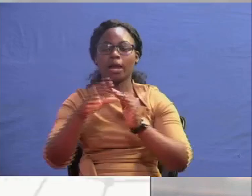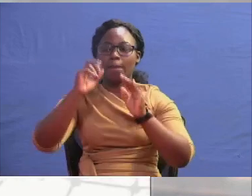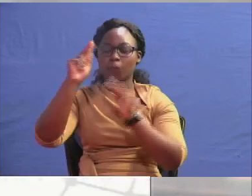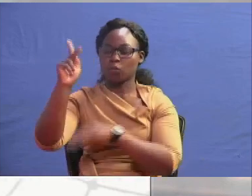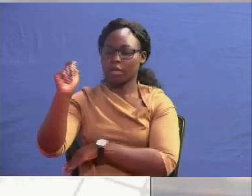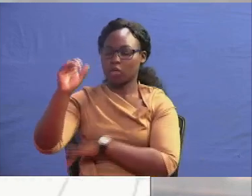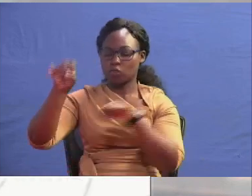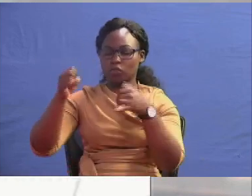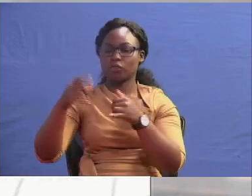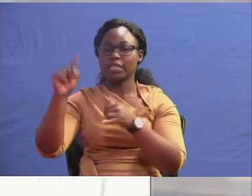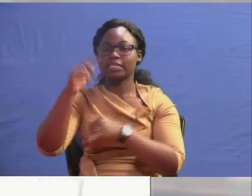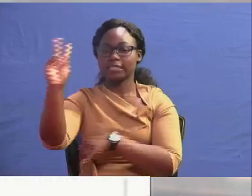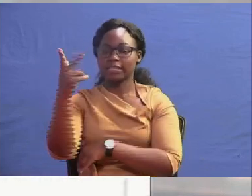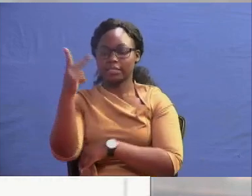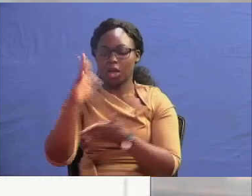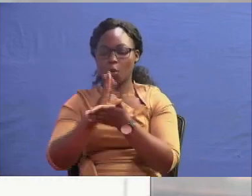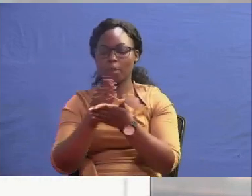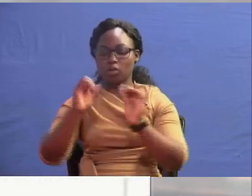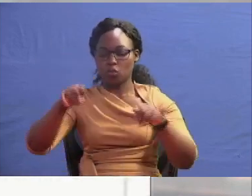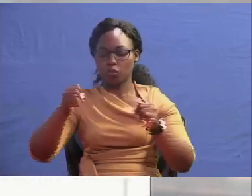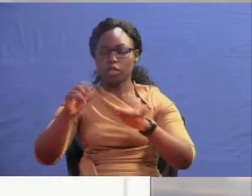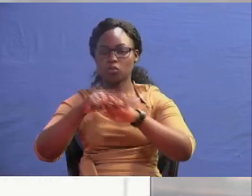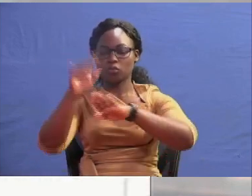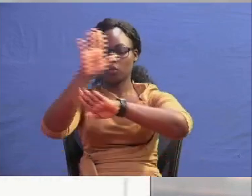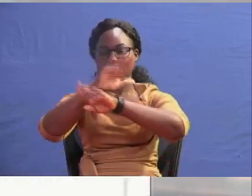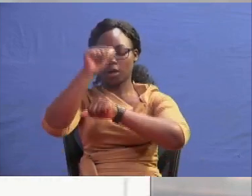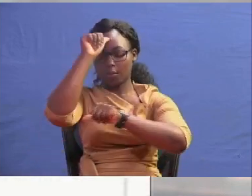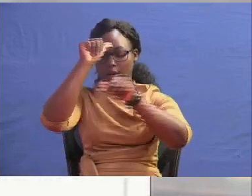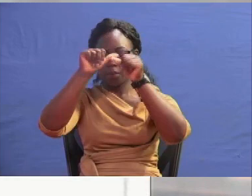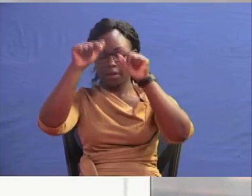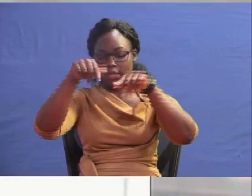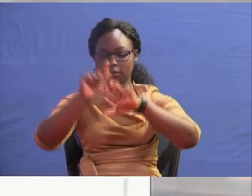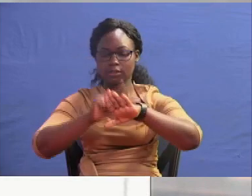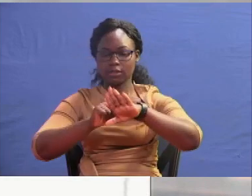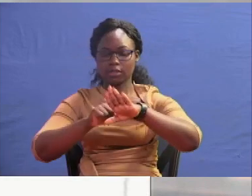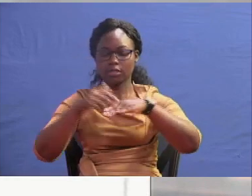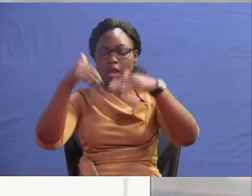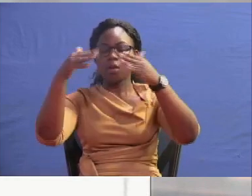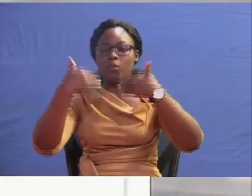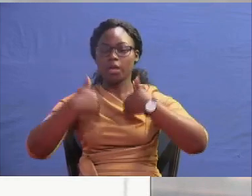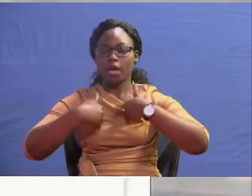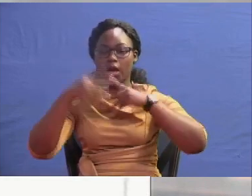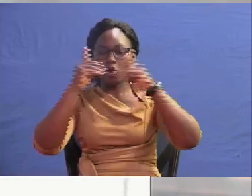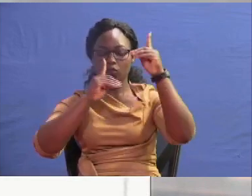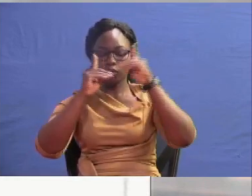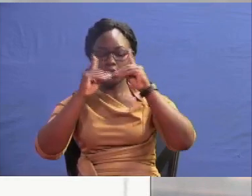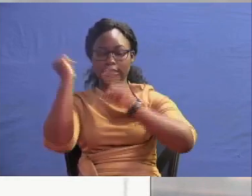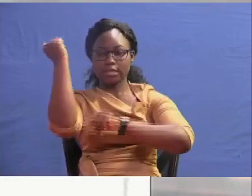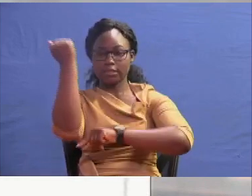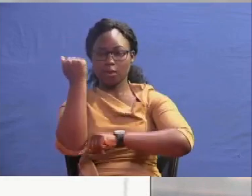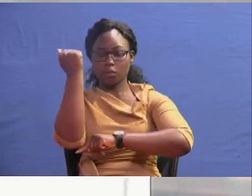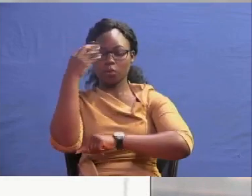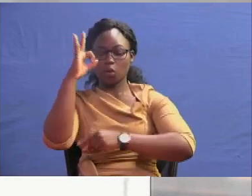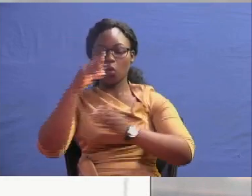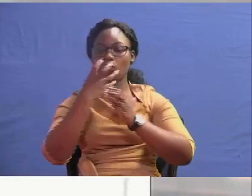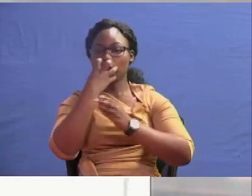news at 9. This is the second part of our news broadcast tonight. Remember, this is the time when we get to discuss the political hot